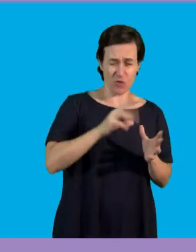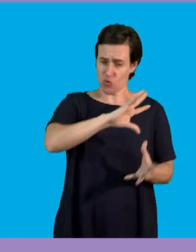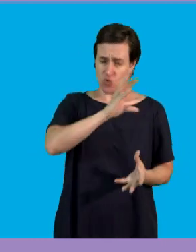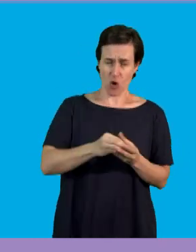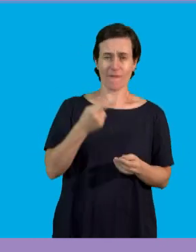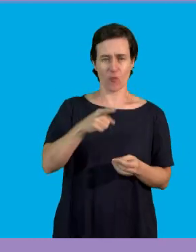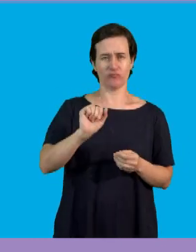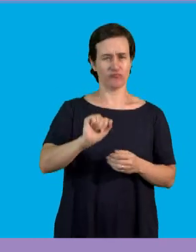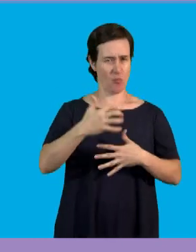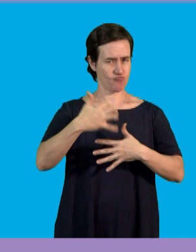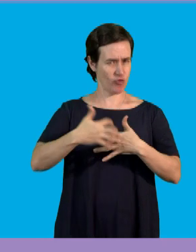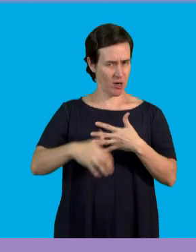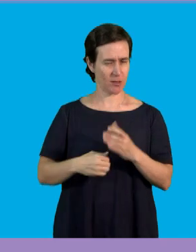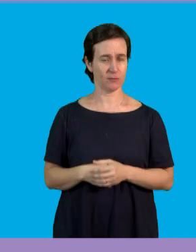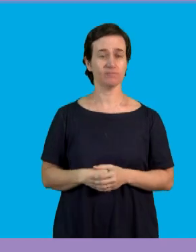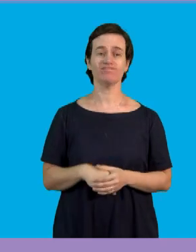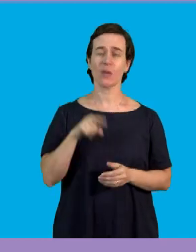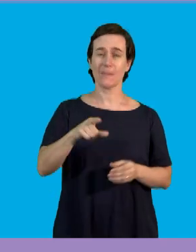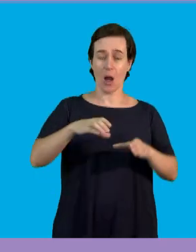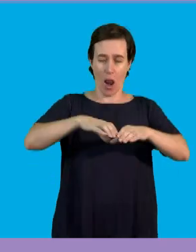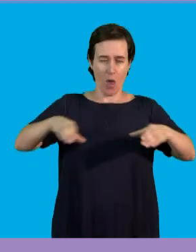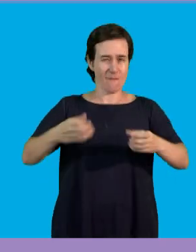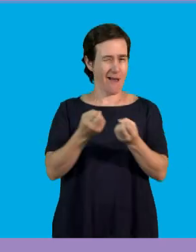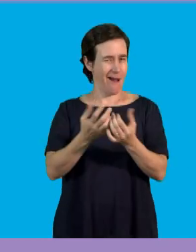So we have here